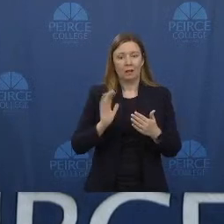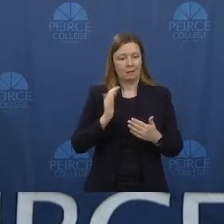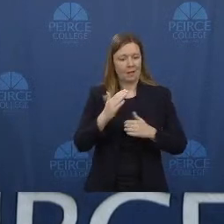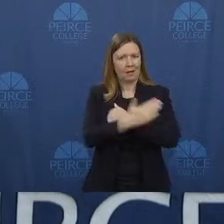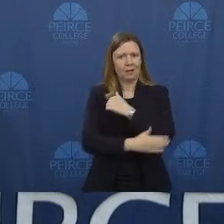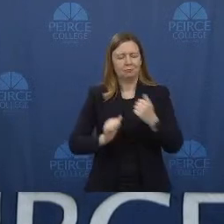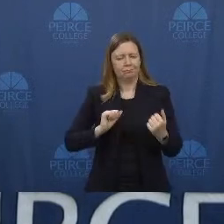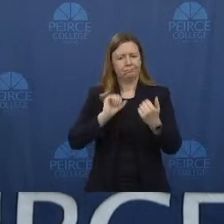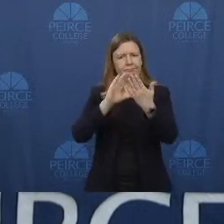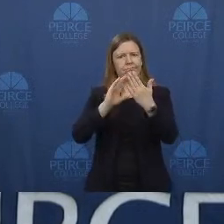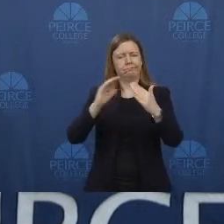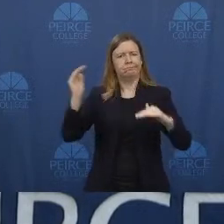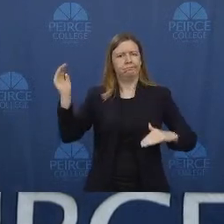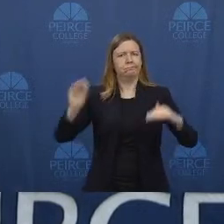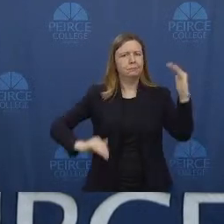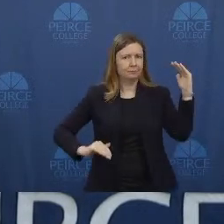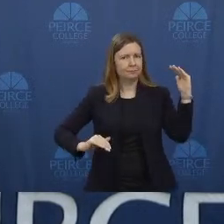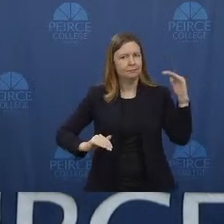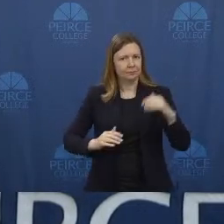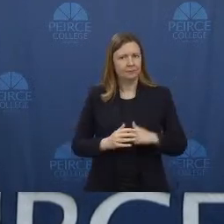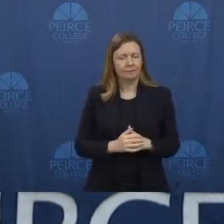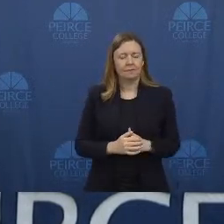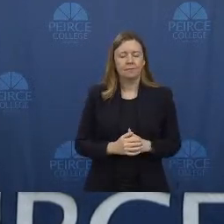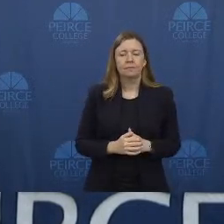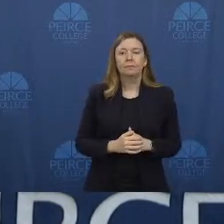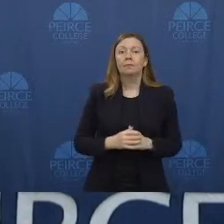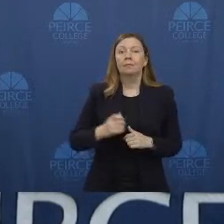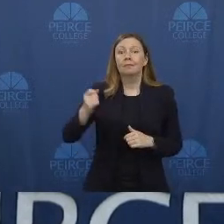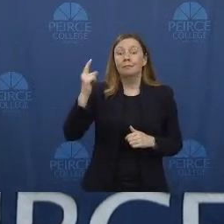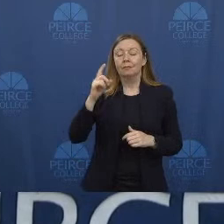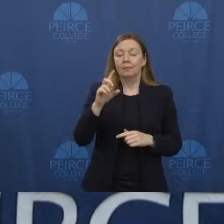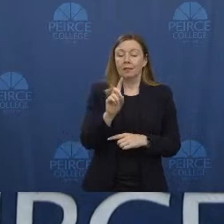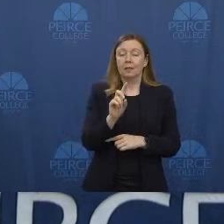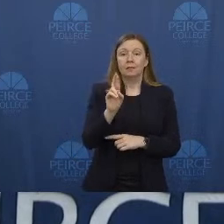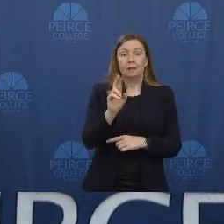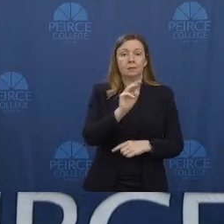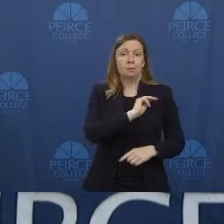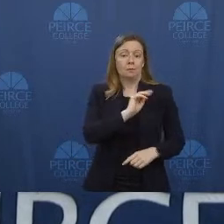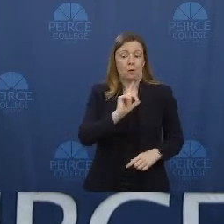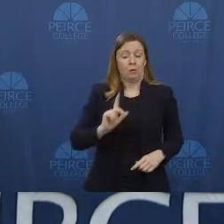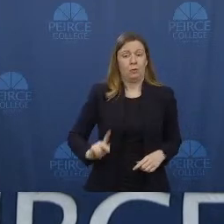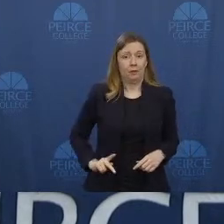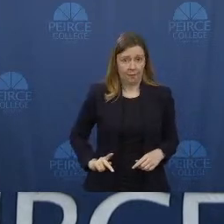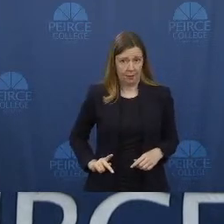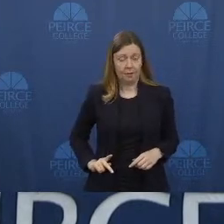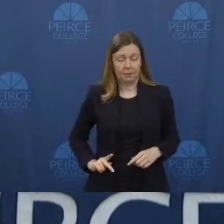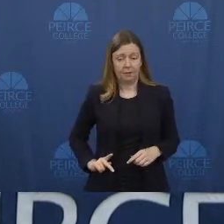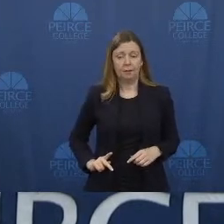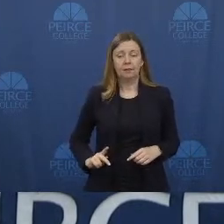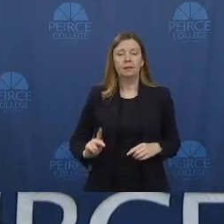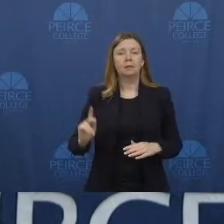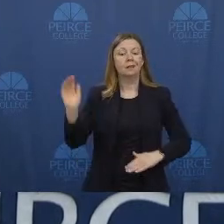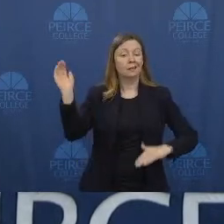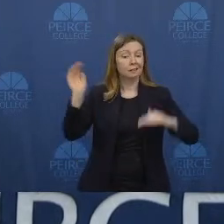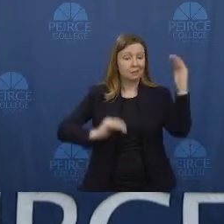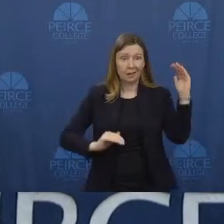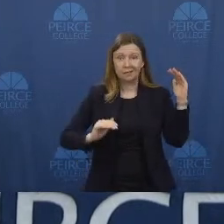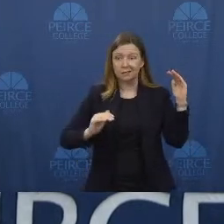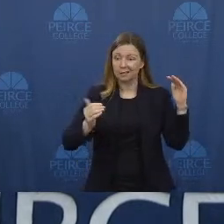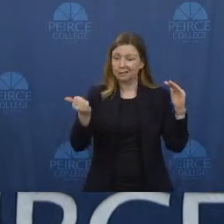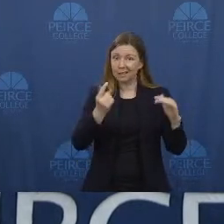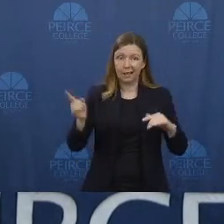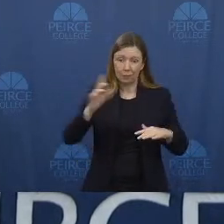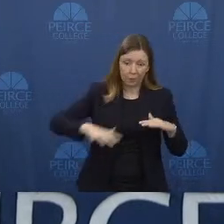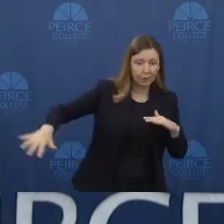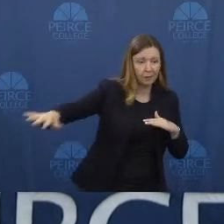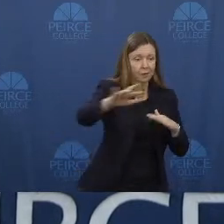nation, acknowledging that, in the words of Dr. Martin Luther King Jr., injustice anywhere is a